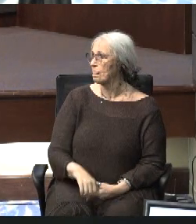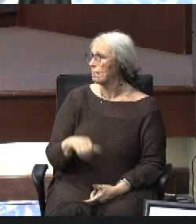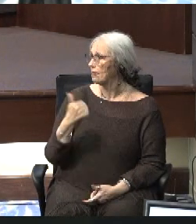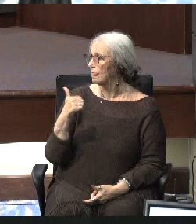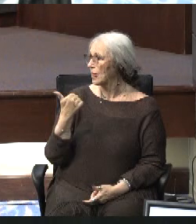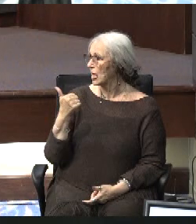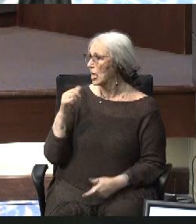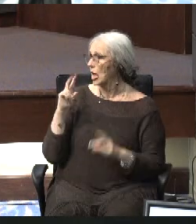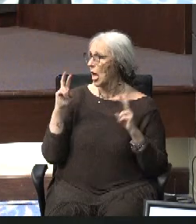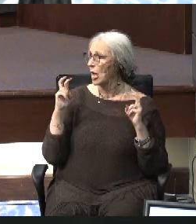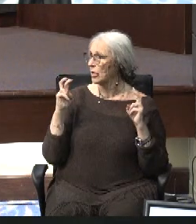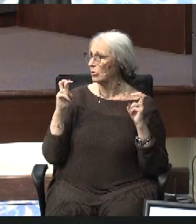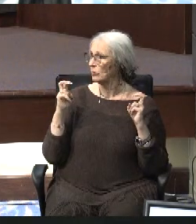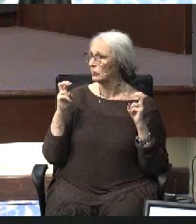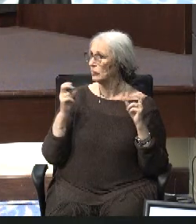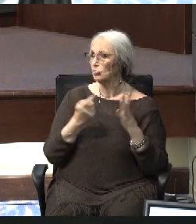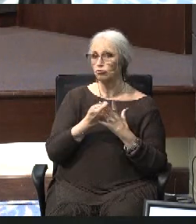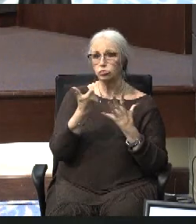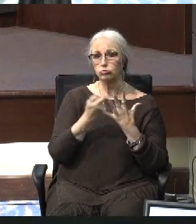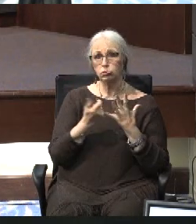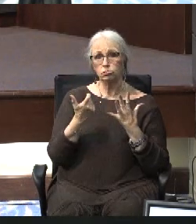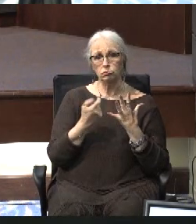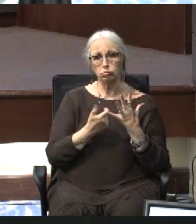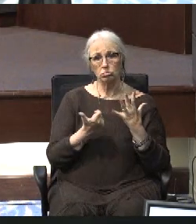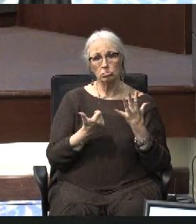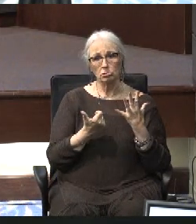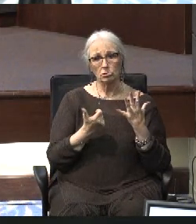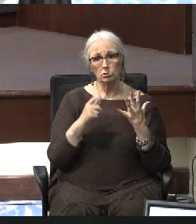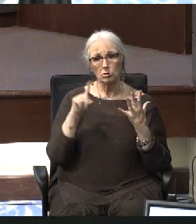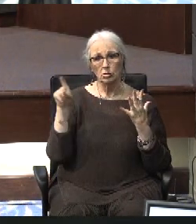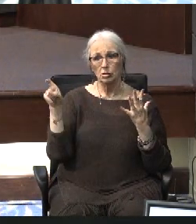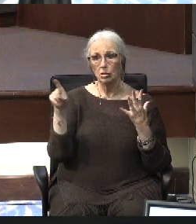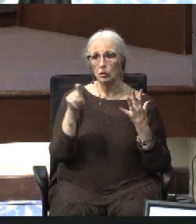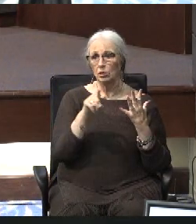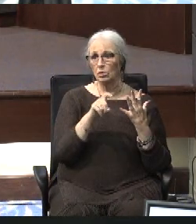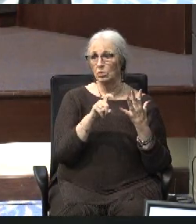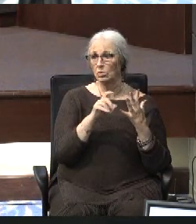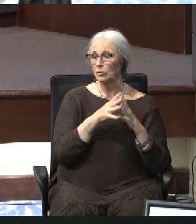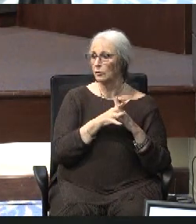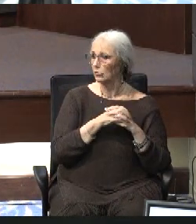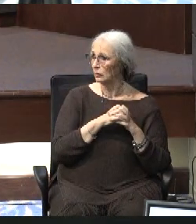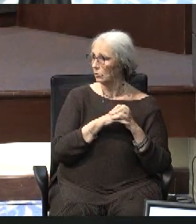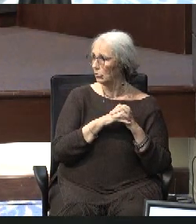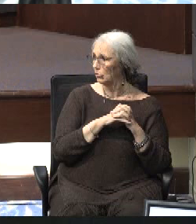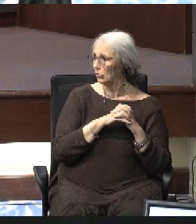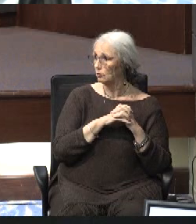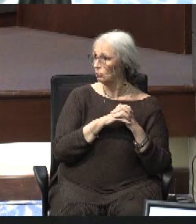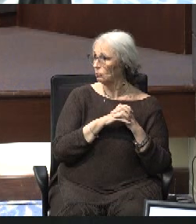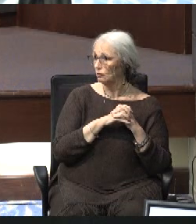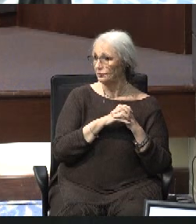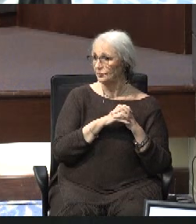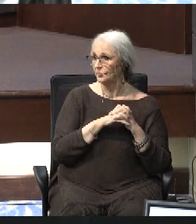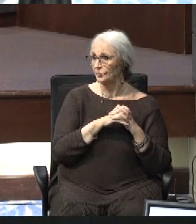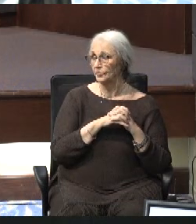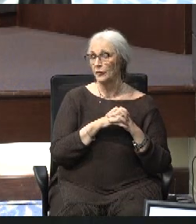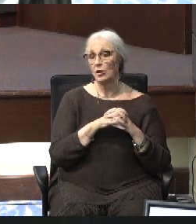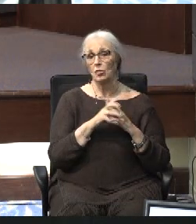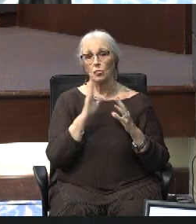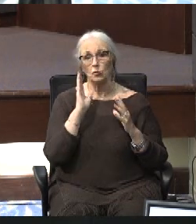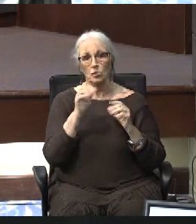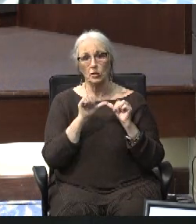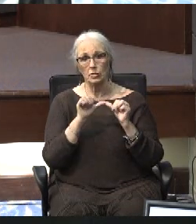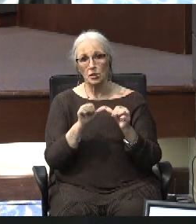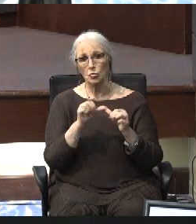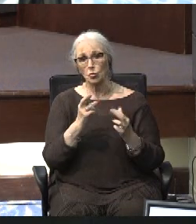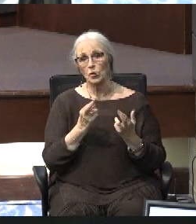any items that council would like to remove from the consent agenda? Nope. If not, the consent agenda will consist